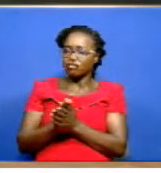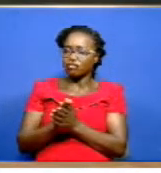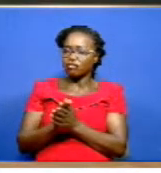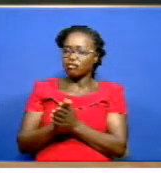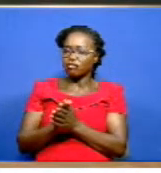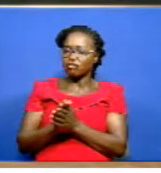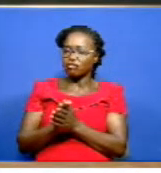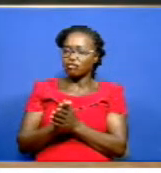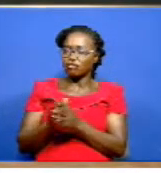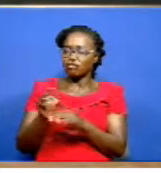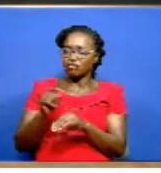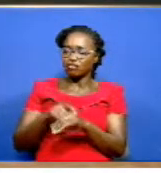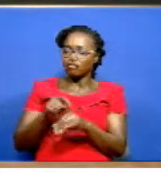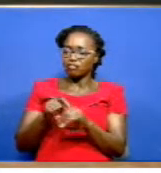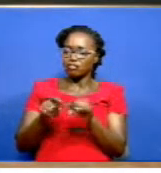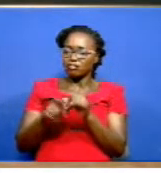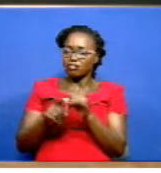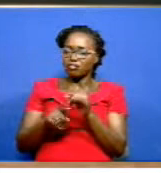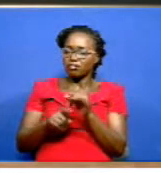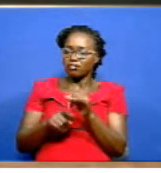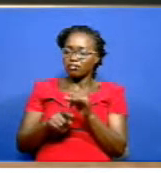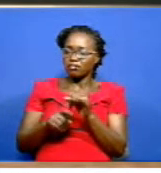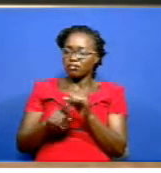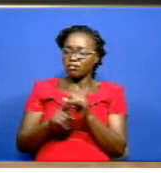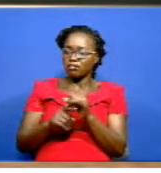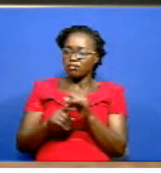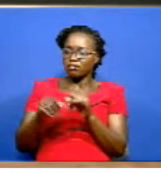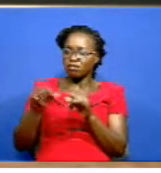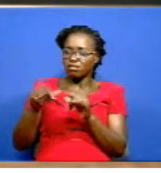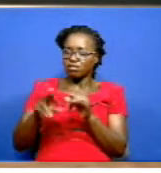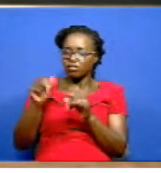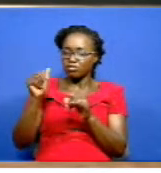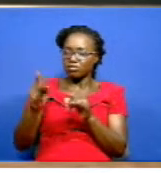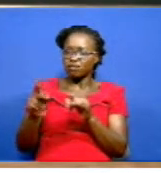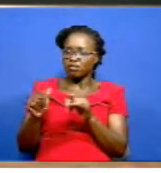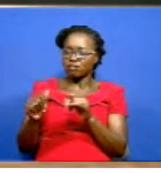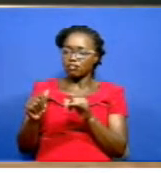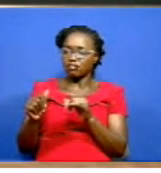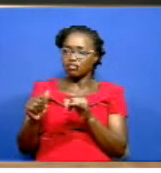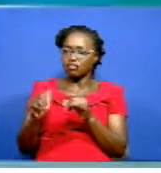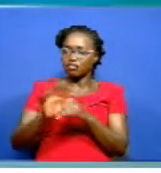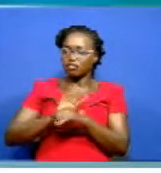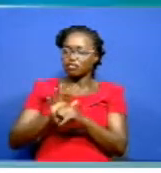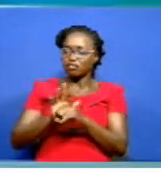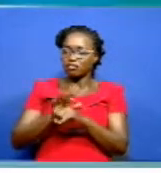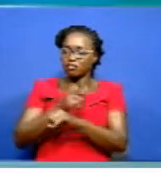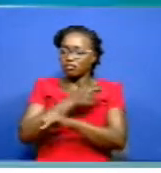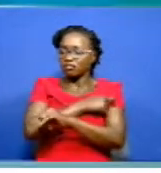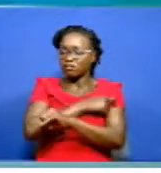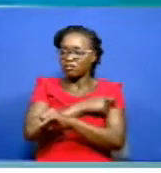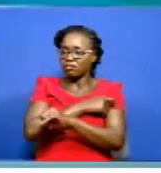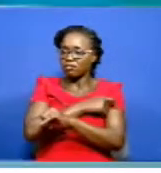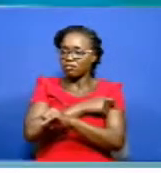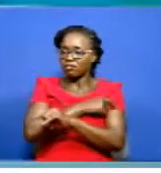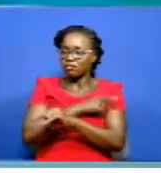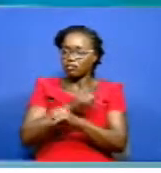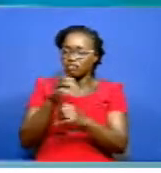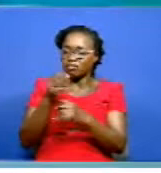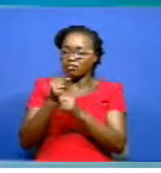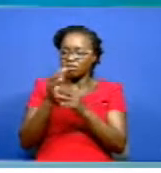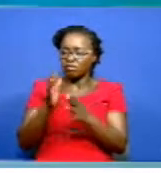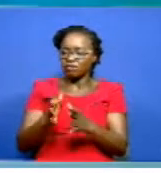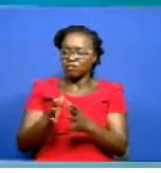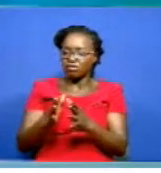Immunization Program. That's why the COVID-19 vaccine is actually, we're one of the stakeholders in